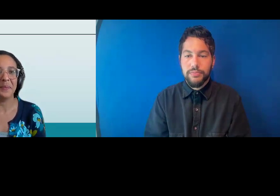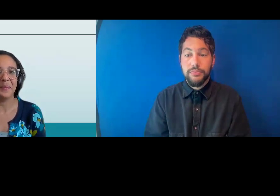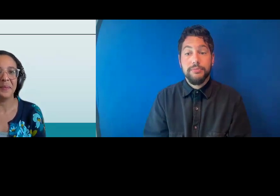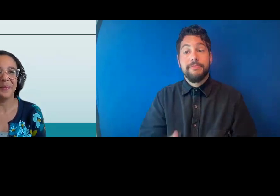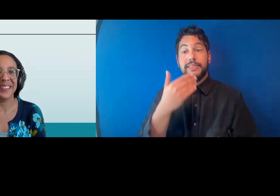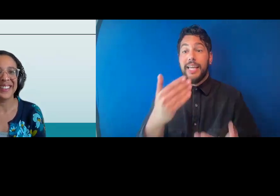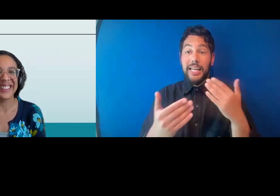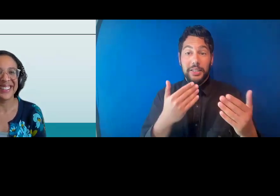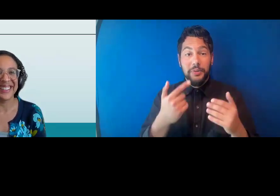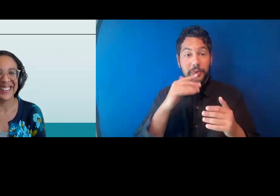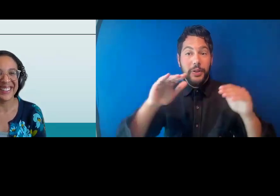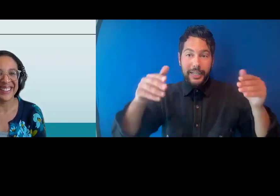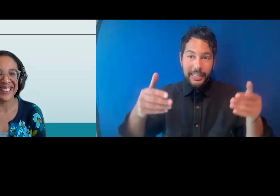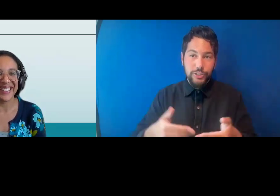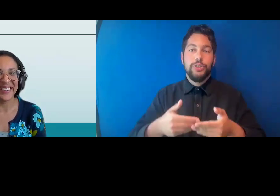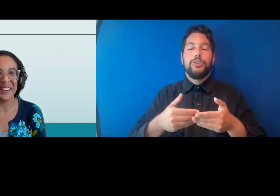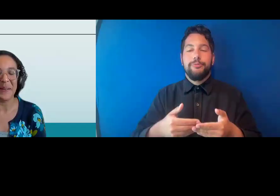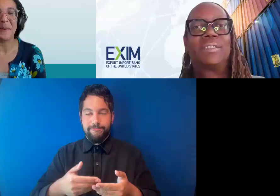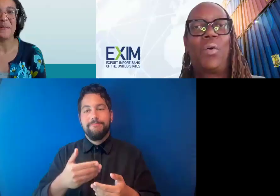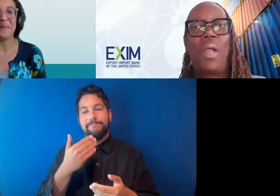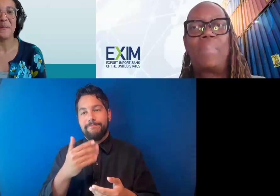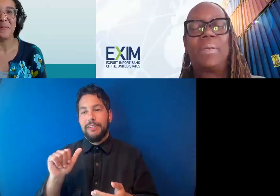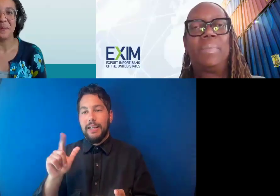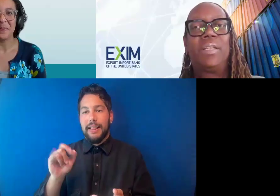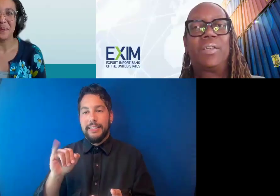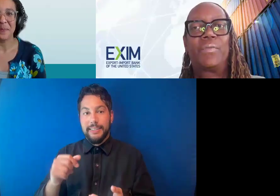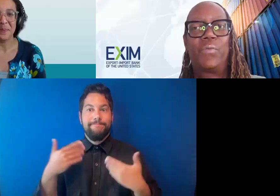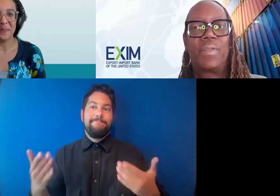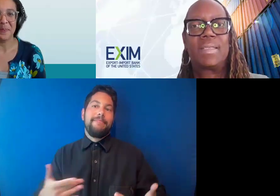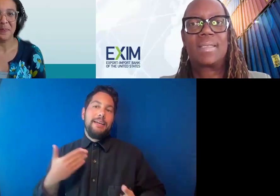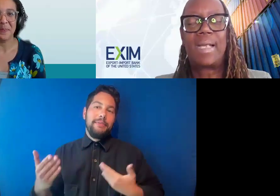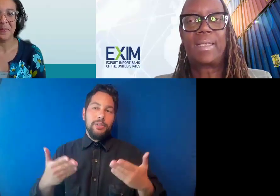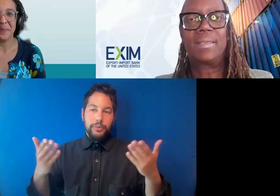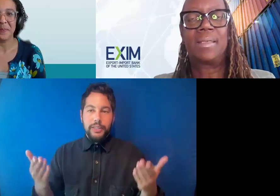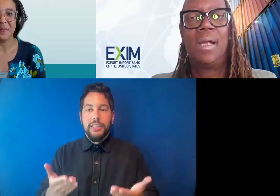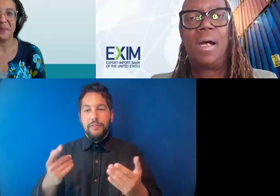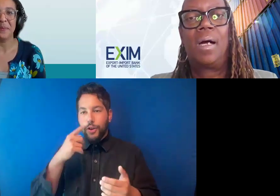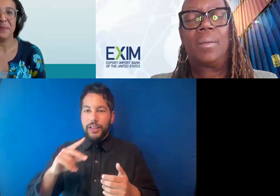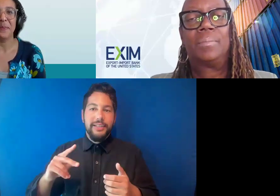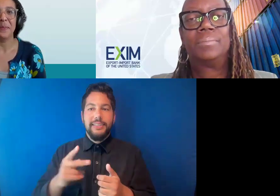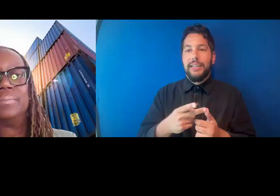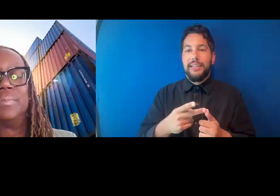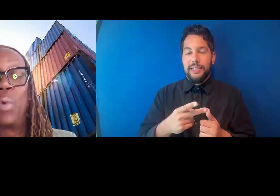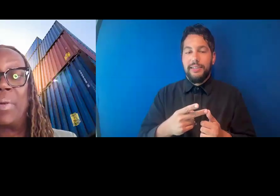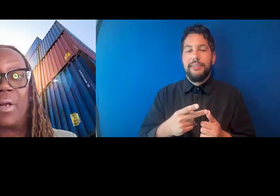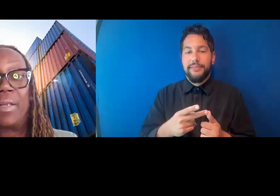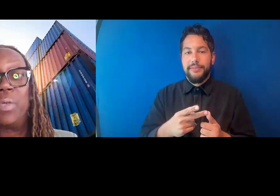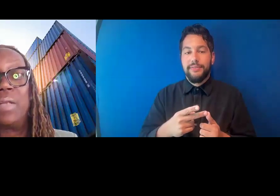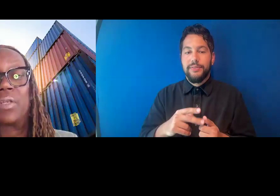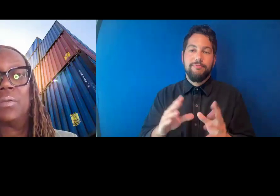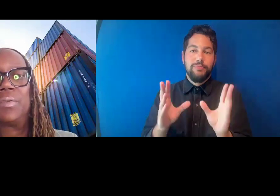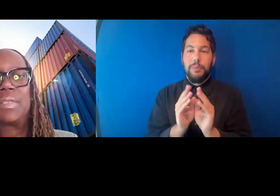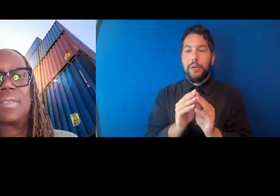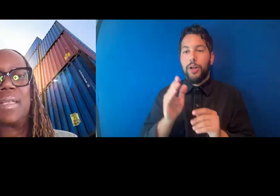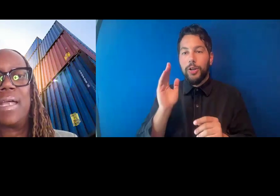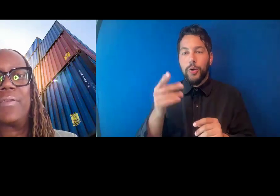Thank you for the introduction, Alexis. I'm so happy to be here for this second webinar that we